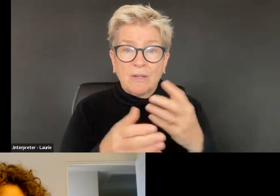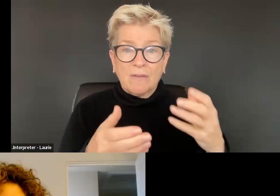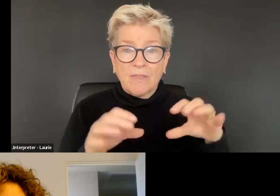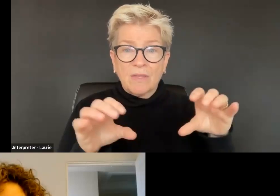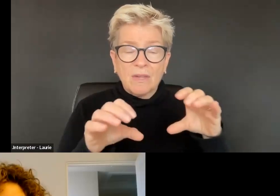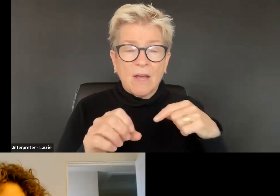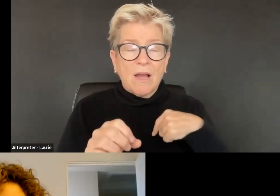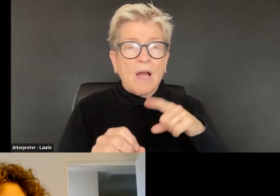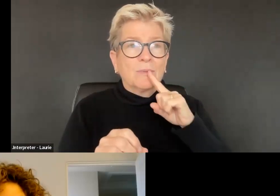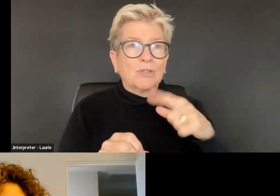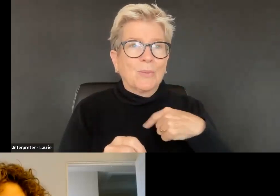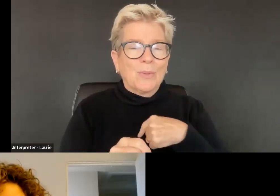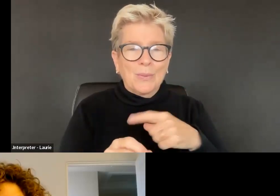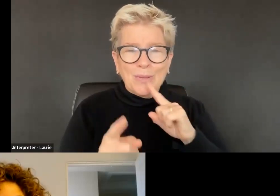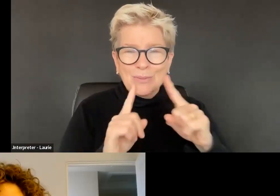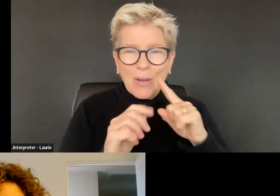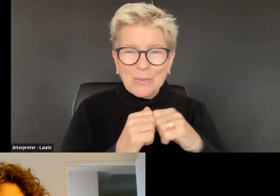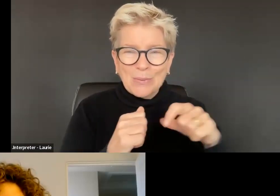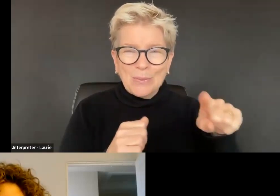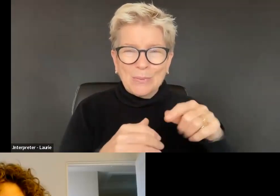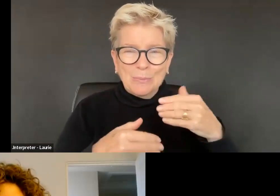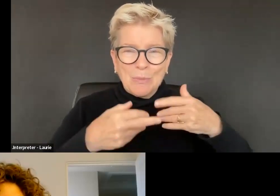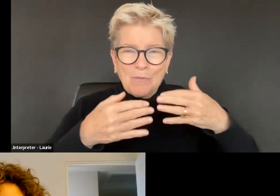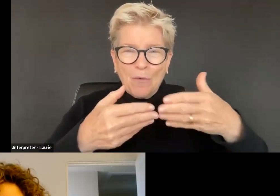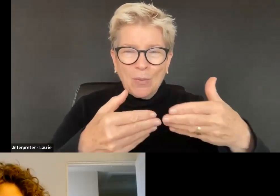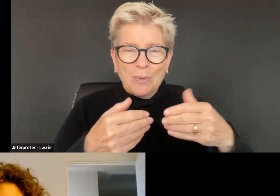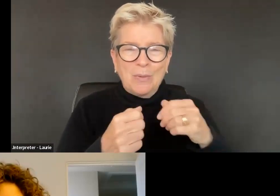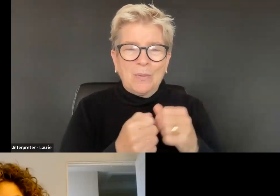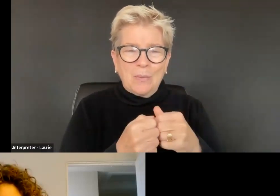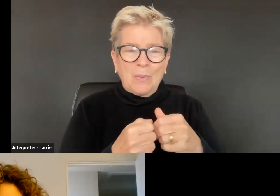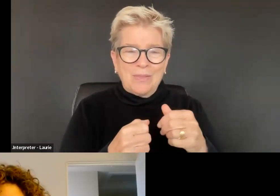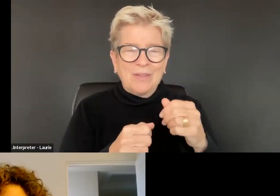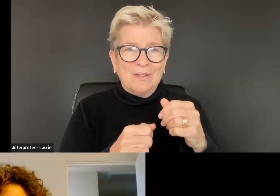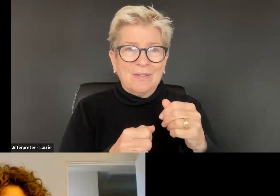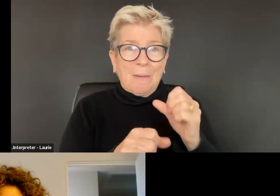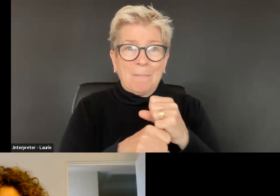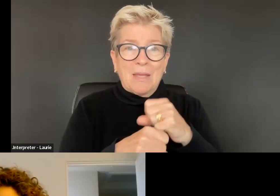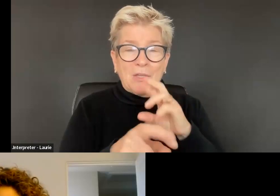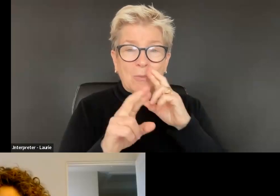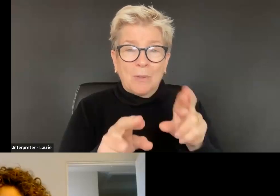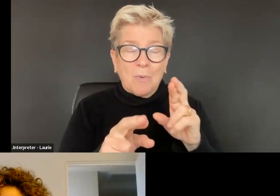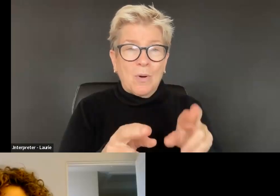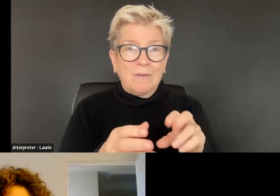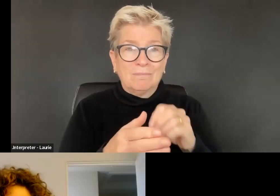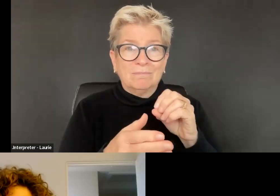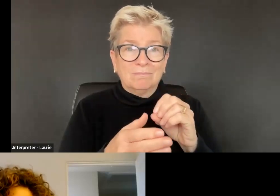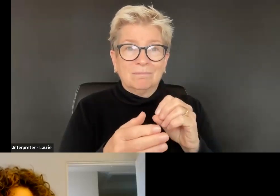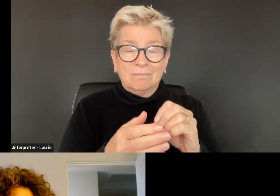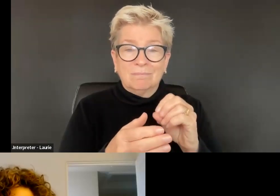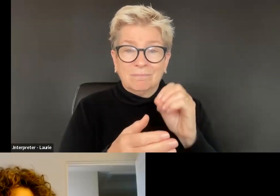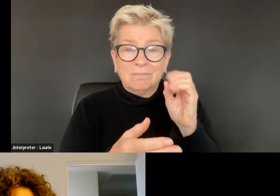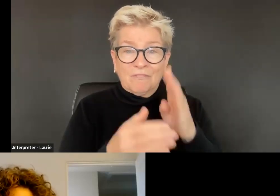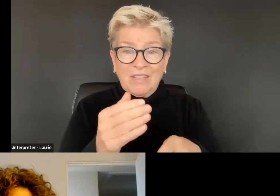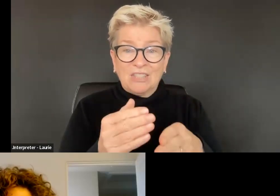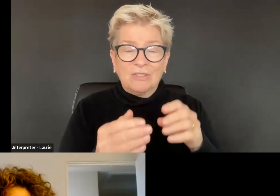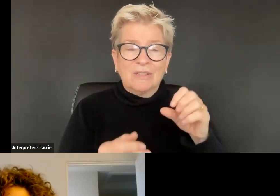I'm sure we'll be talking to you as we move forward with getting the report finalized. And if you haven't yet, take a look